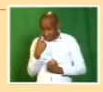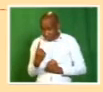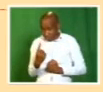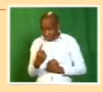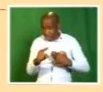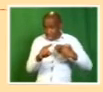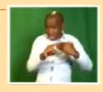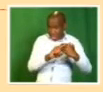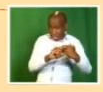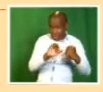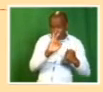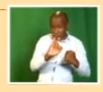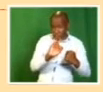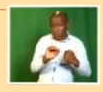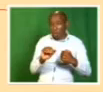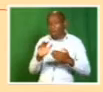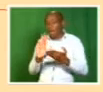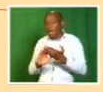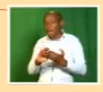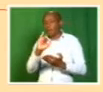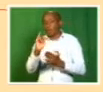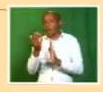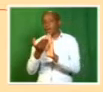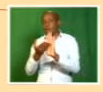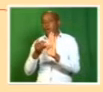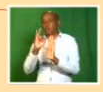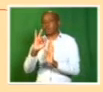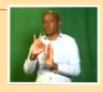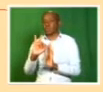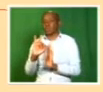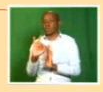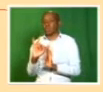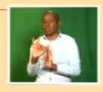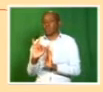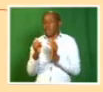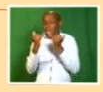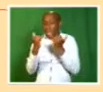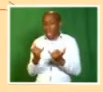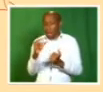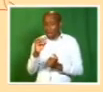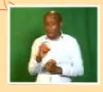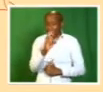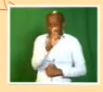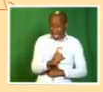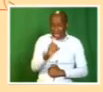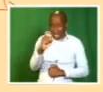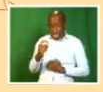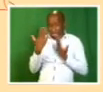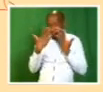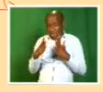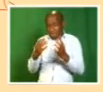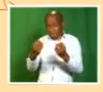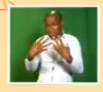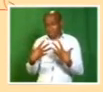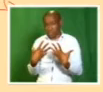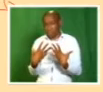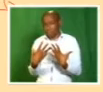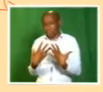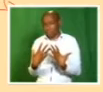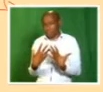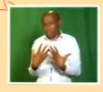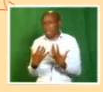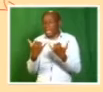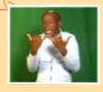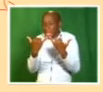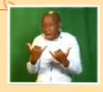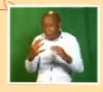at -2 and at 1/2. Okay, so we're given the x-intercepts. Okay, we're asked to find